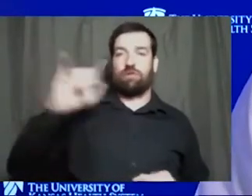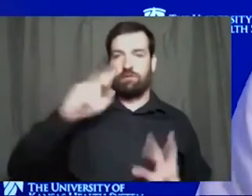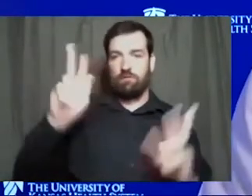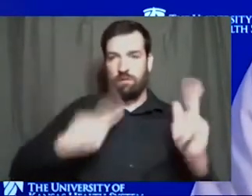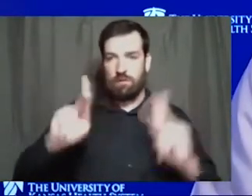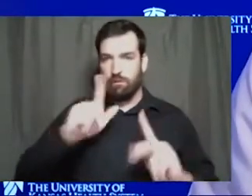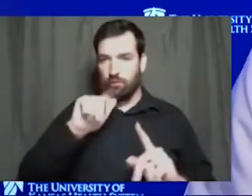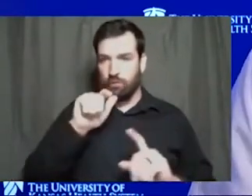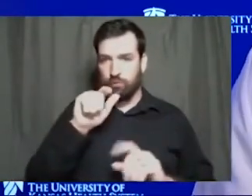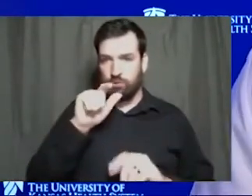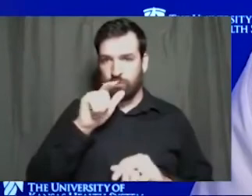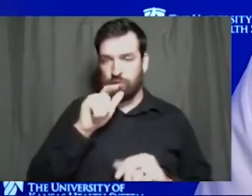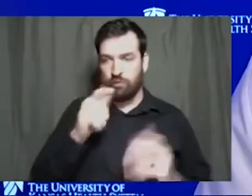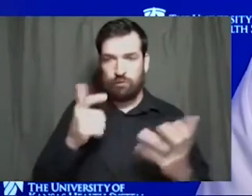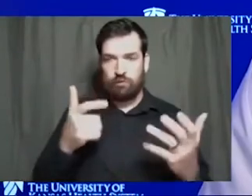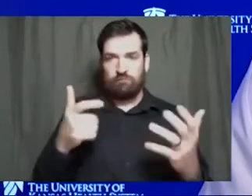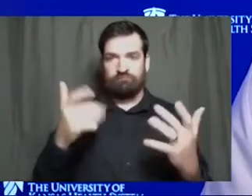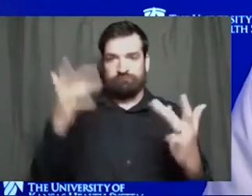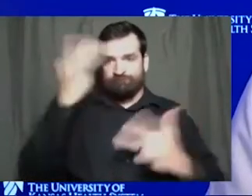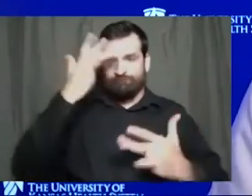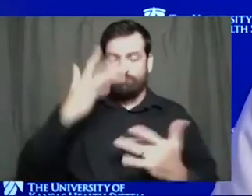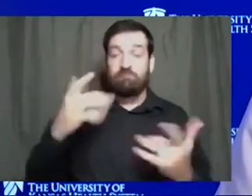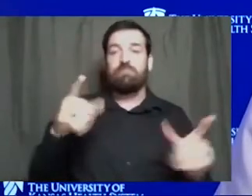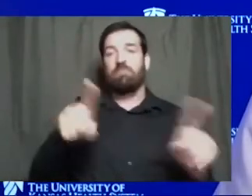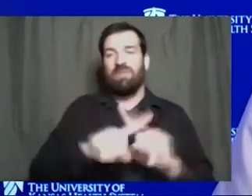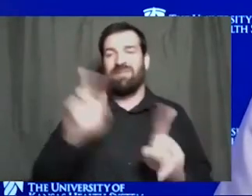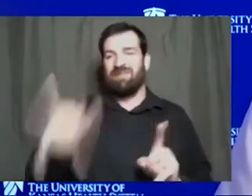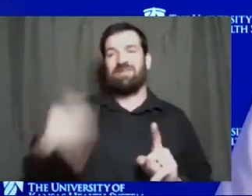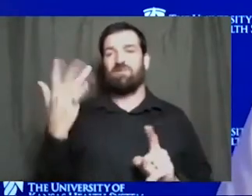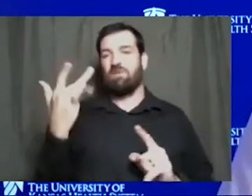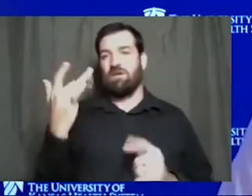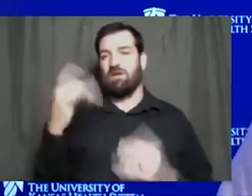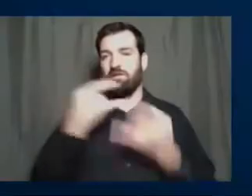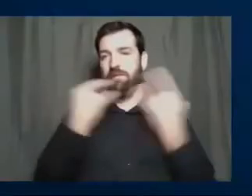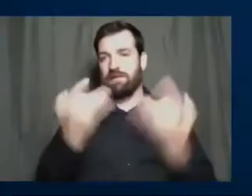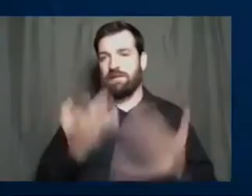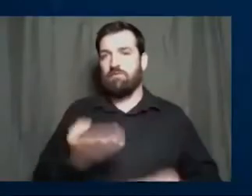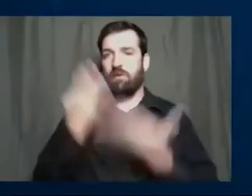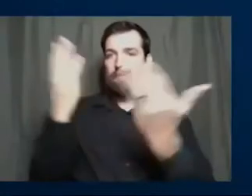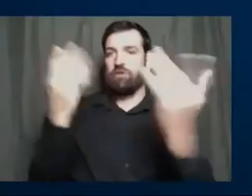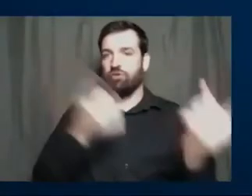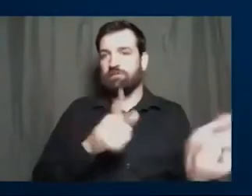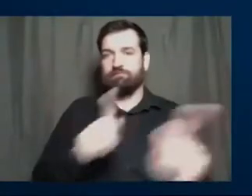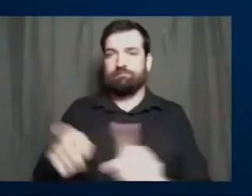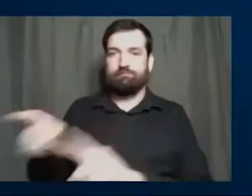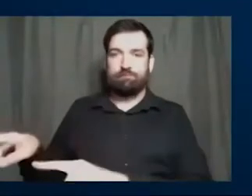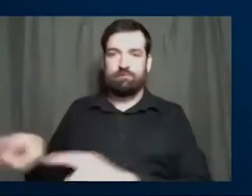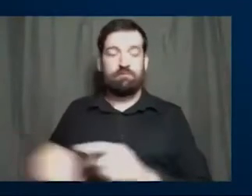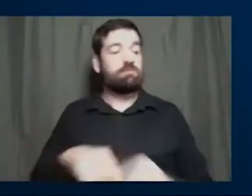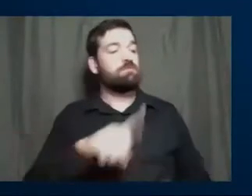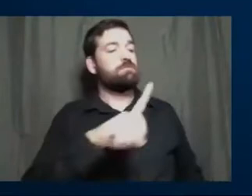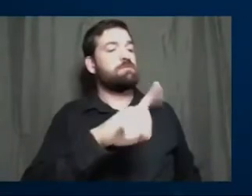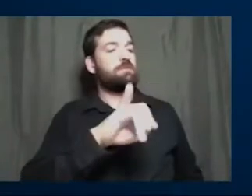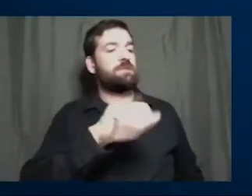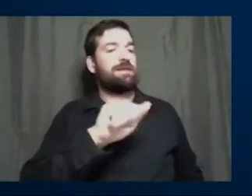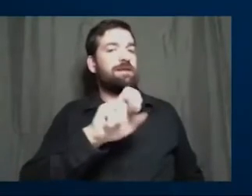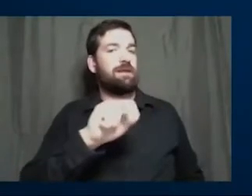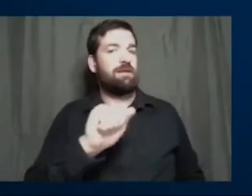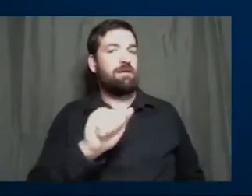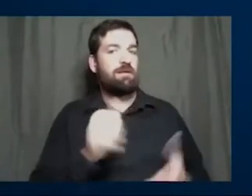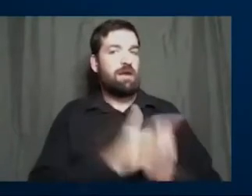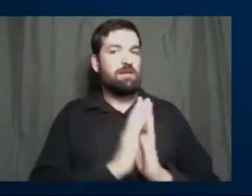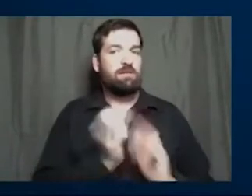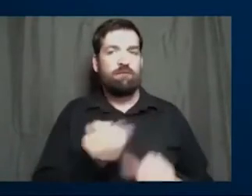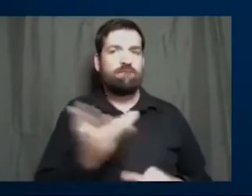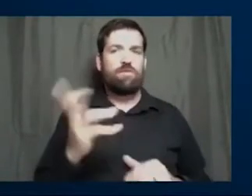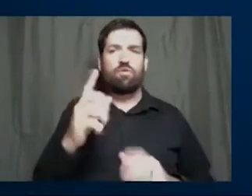long, but that is the premise of why the masking recommendations have been changed. Diana asked, there's been a few articles lately saying that